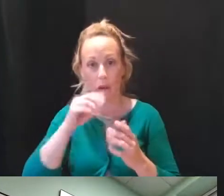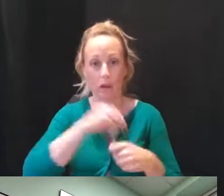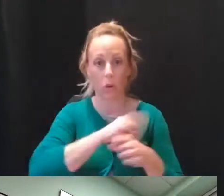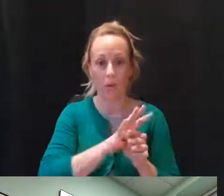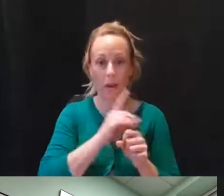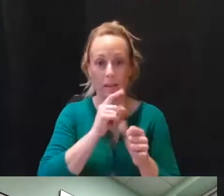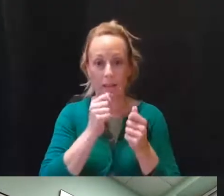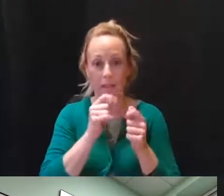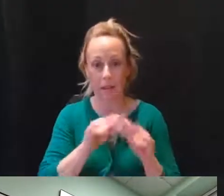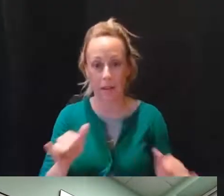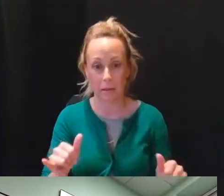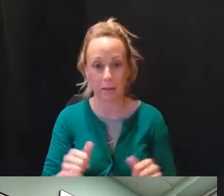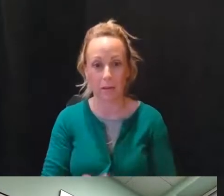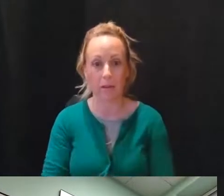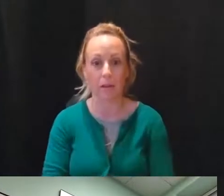Well,